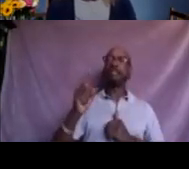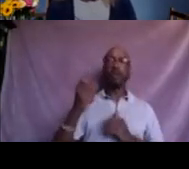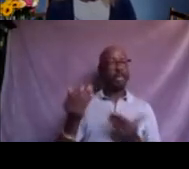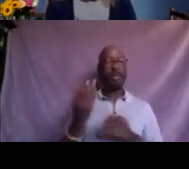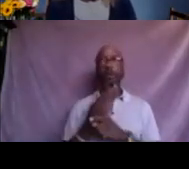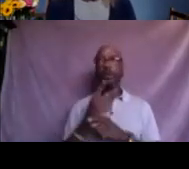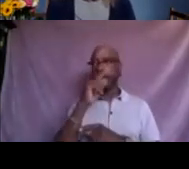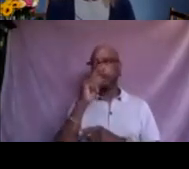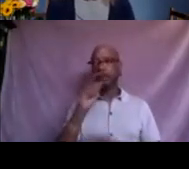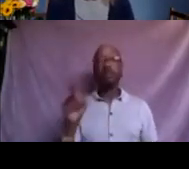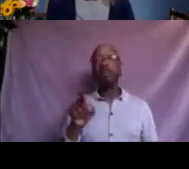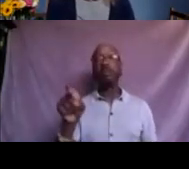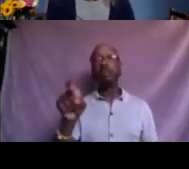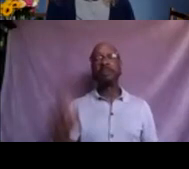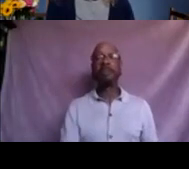See what you know.